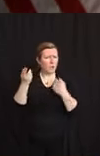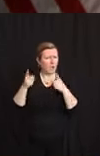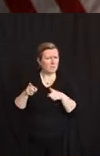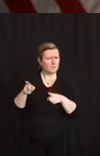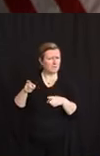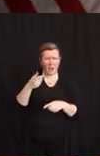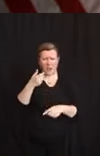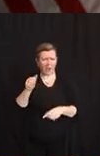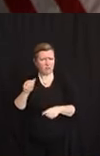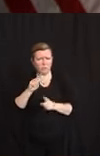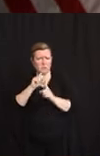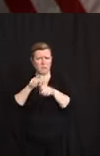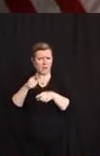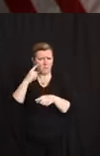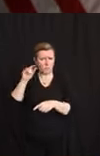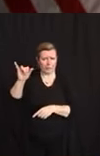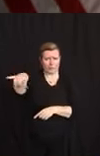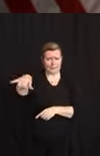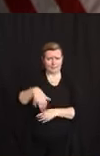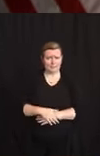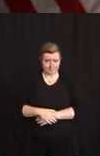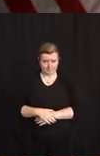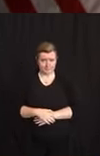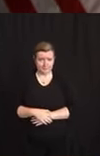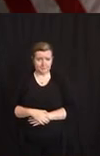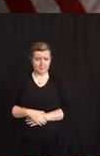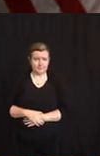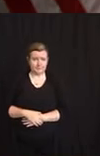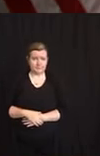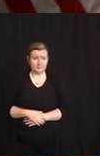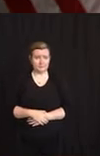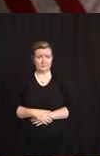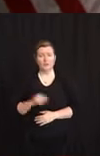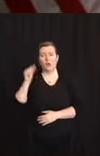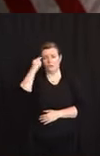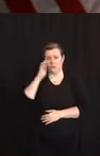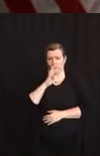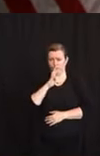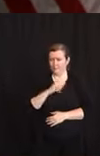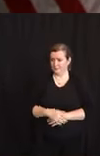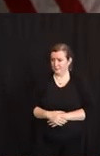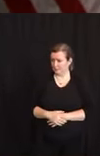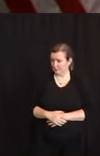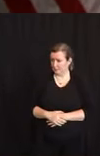Judy and Pat, I'll say a few words, and then can you come in as you wish?